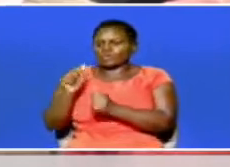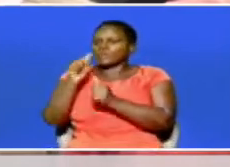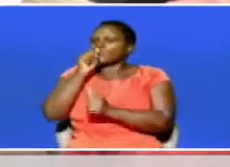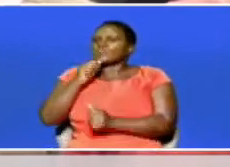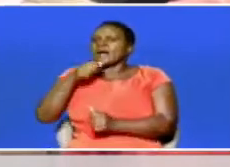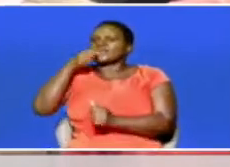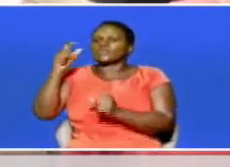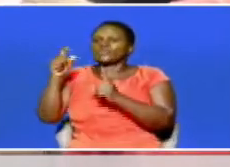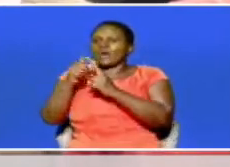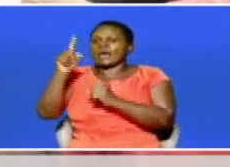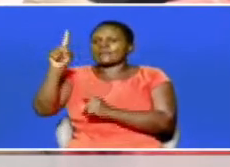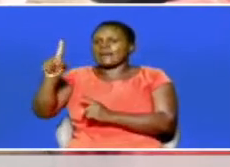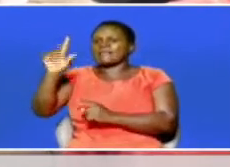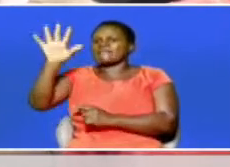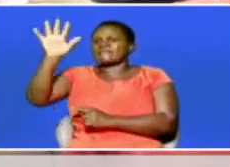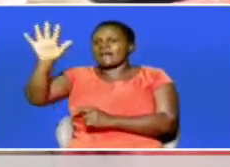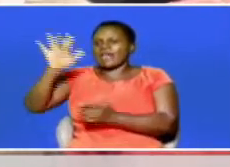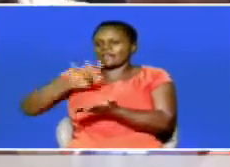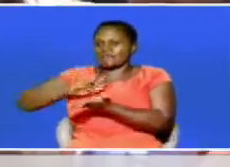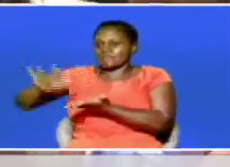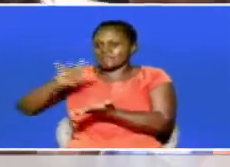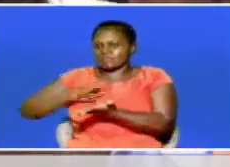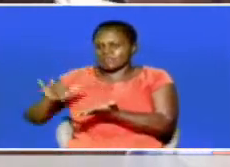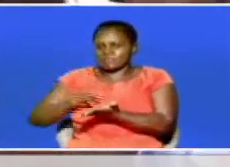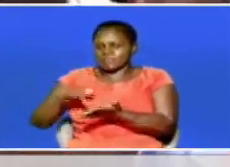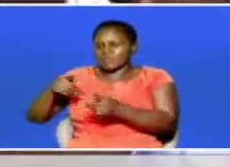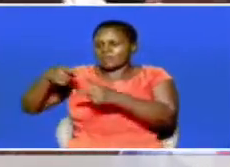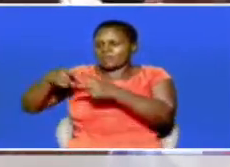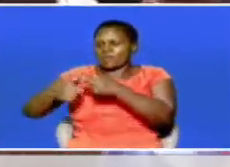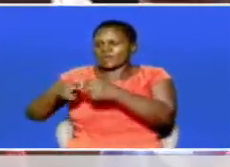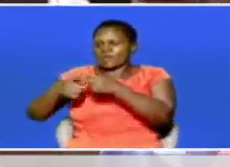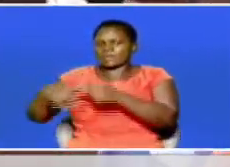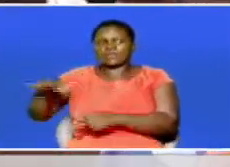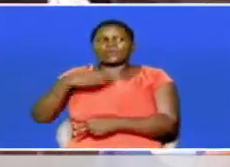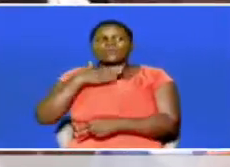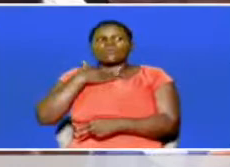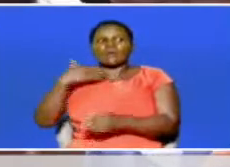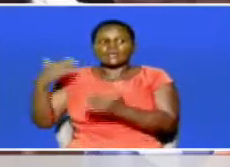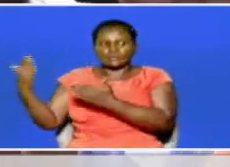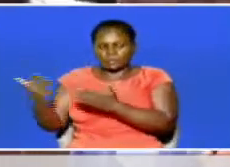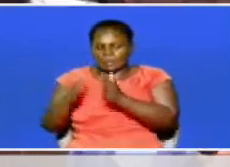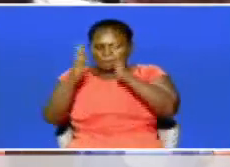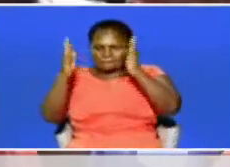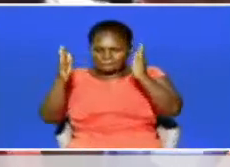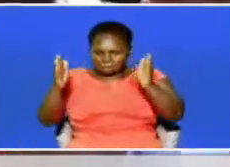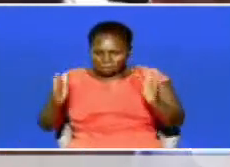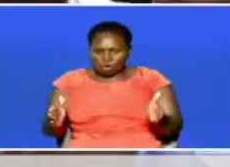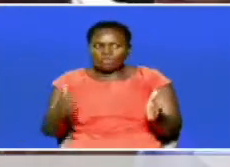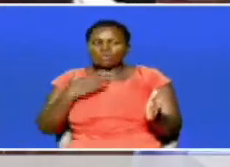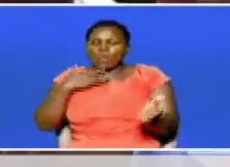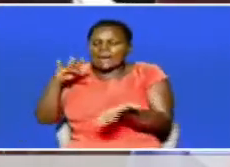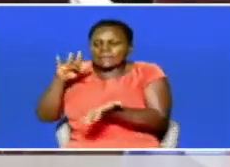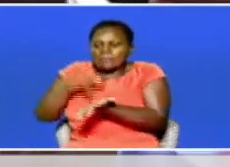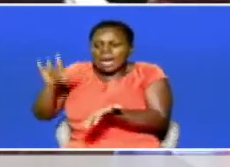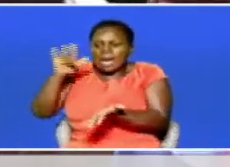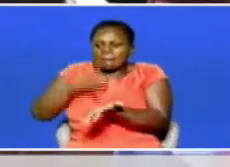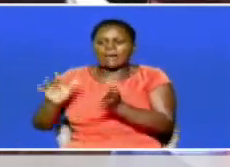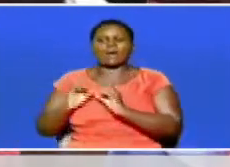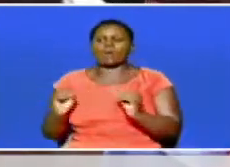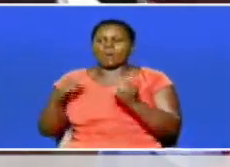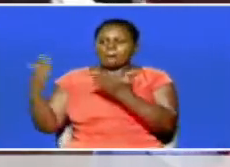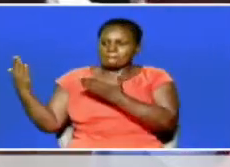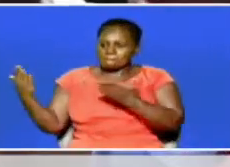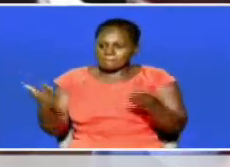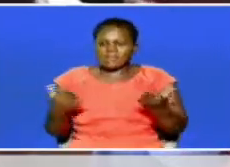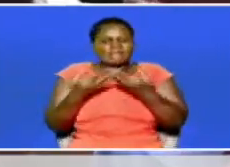moja kwa tablet tano. Viwandani, tunataka walete ballot boxes, hatutaki mambo ya digital.